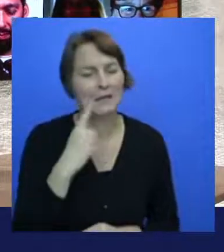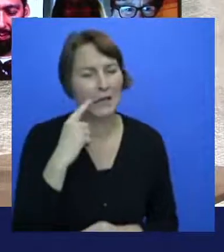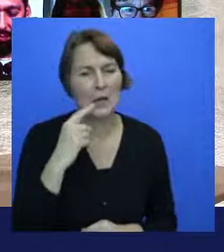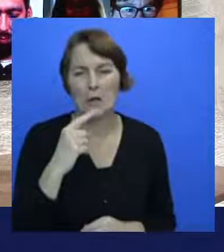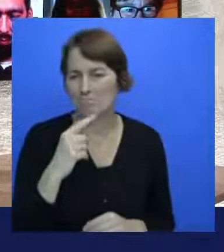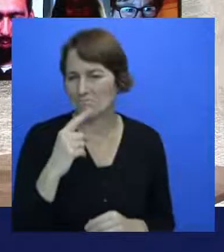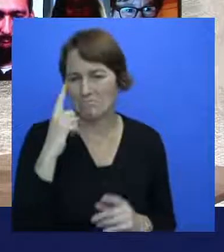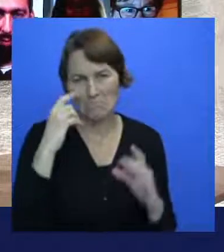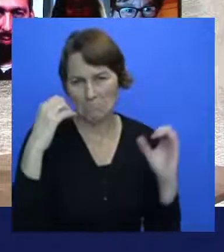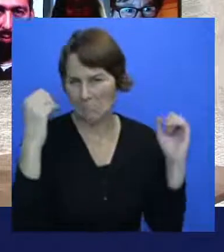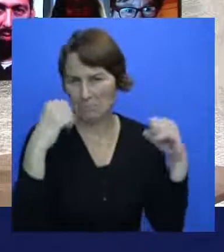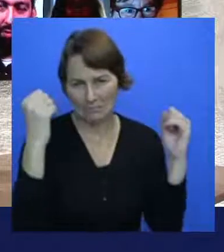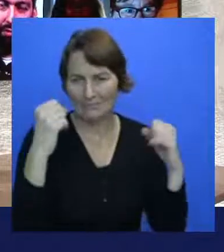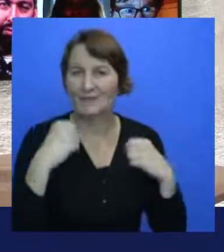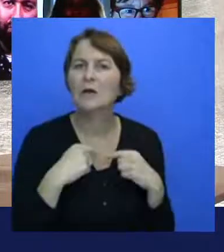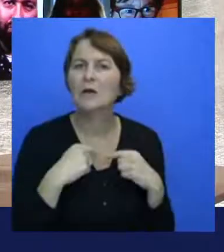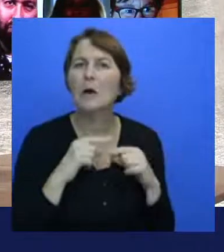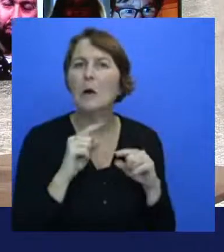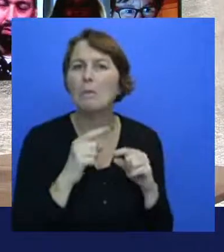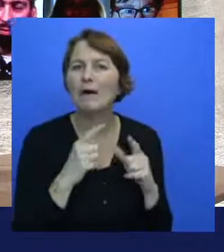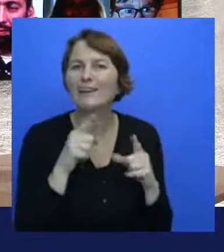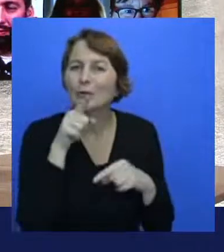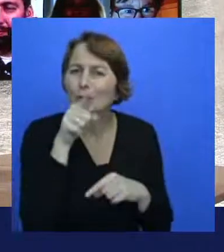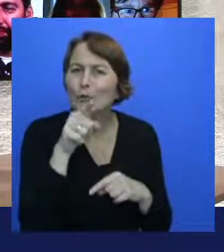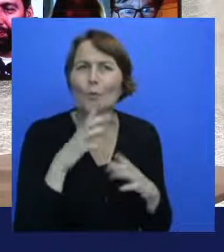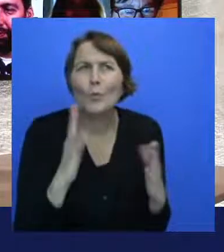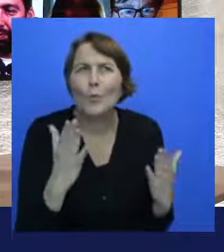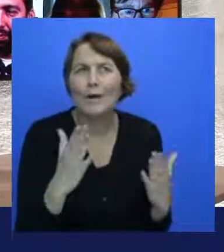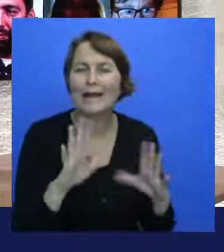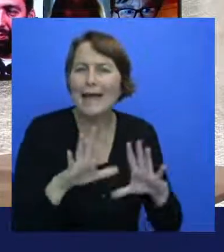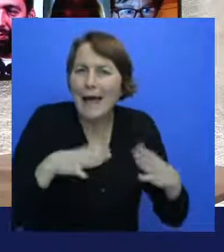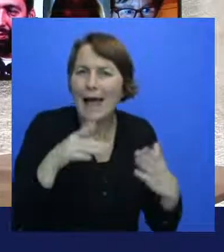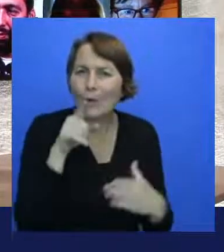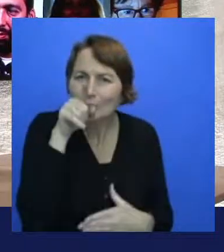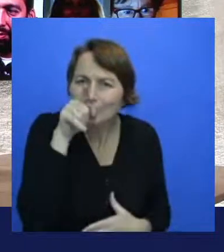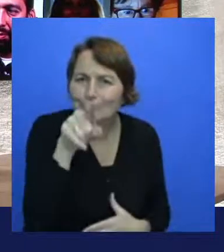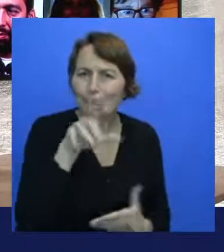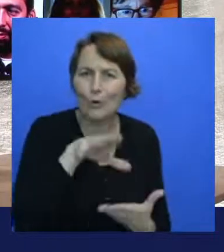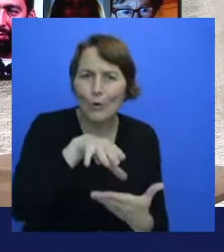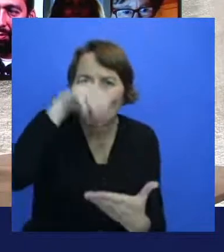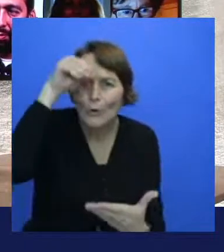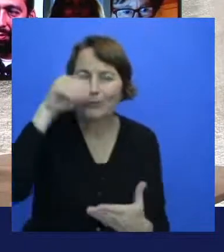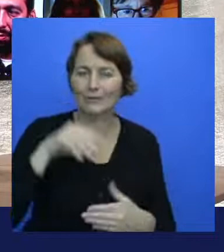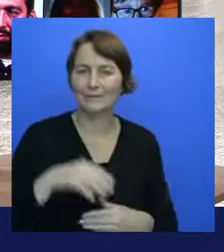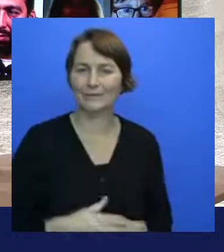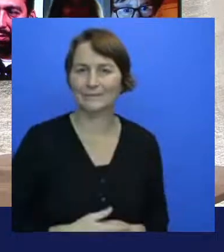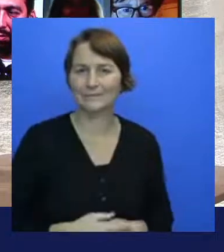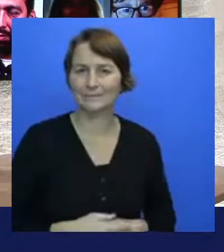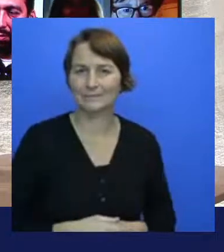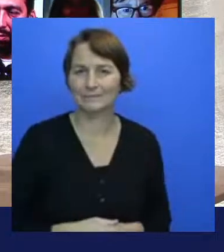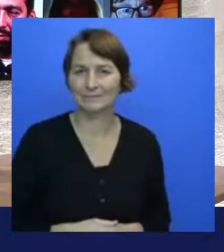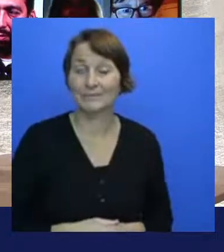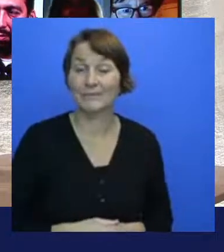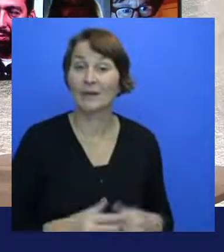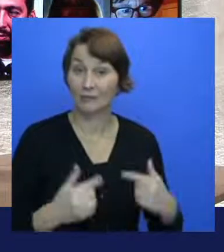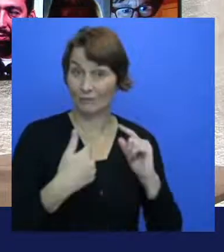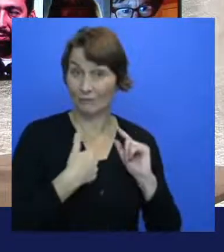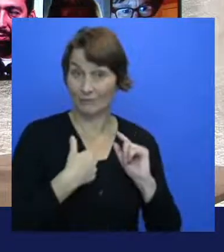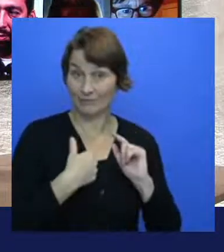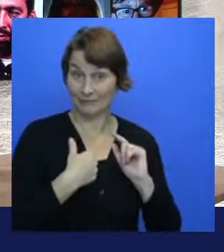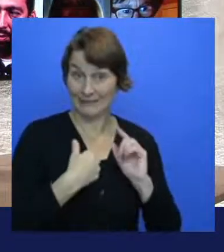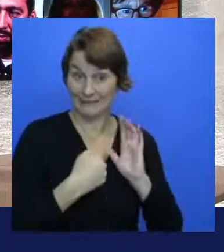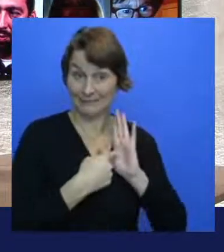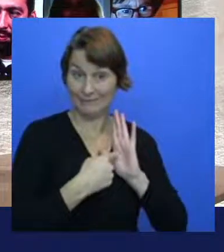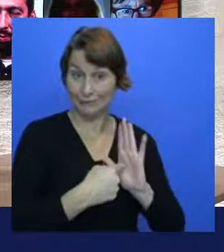It depends on what kind of learner you are. I can't completely distance myself from